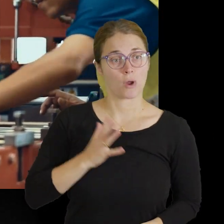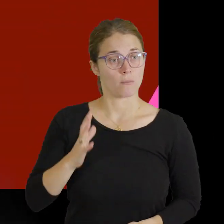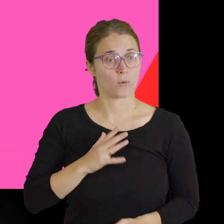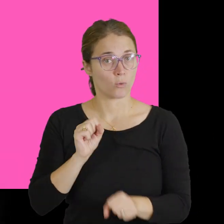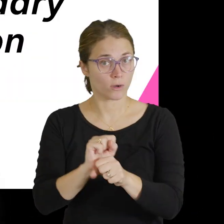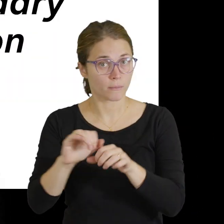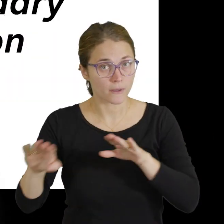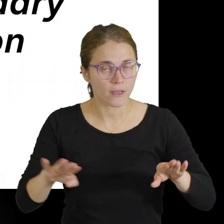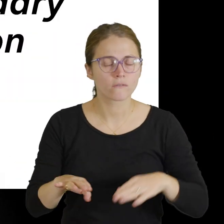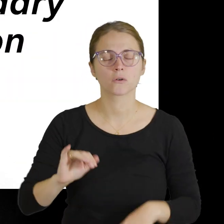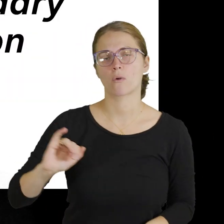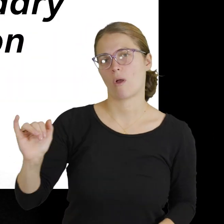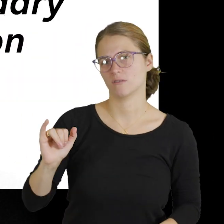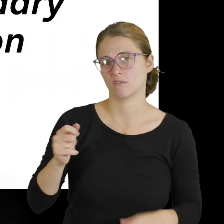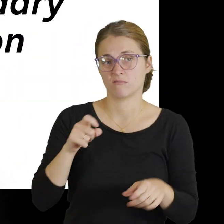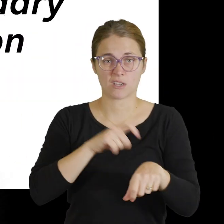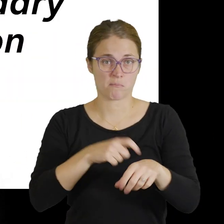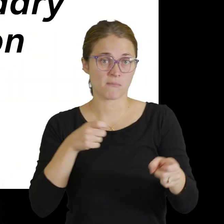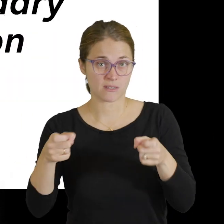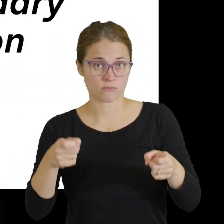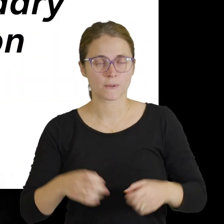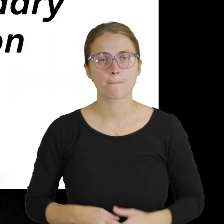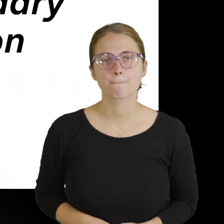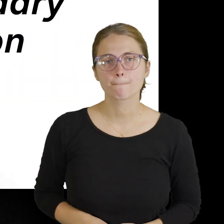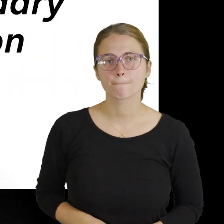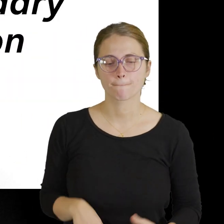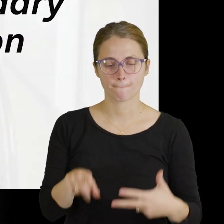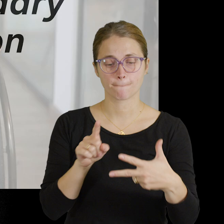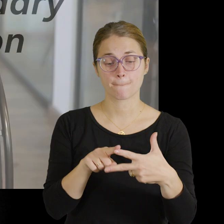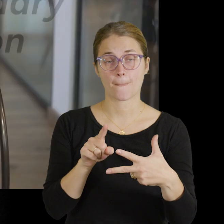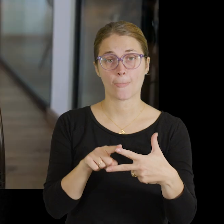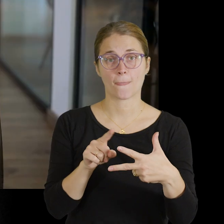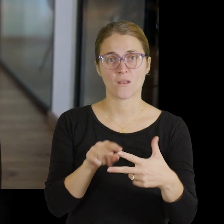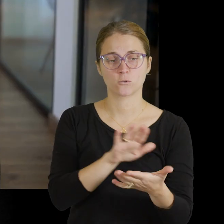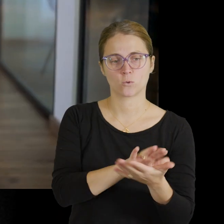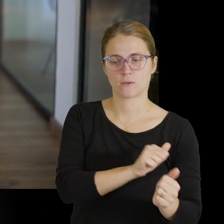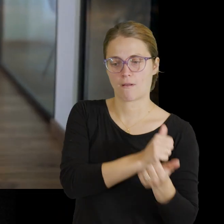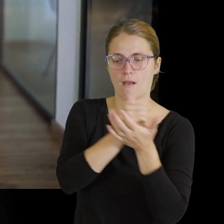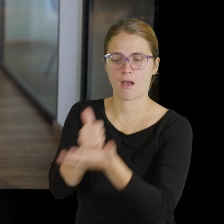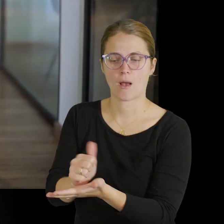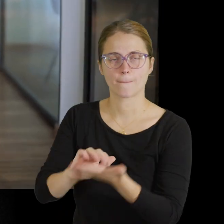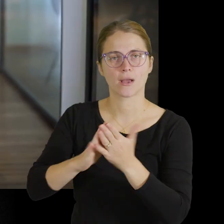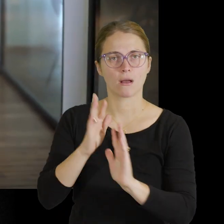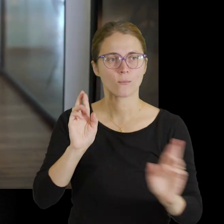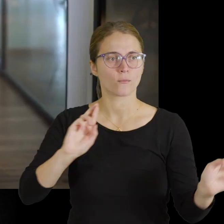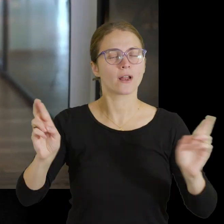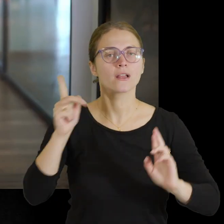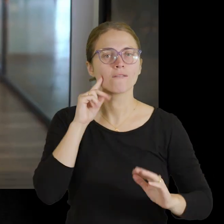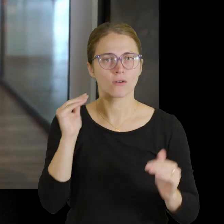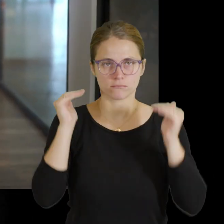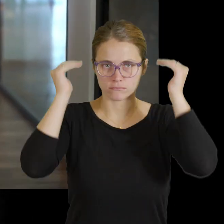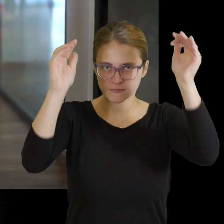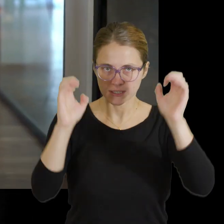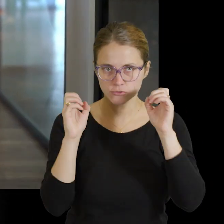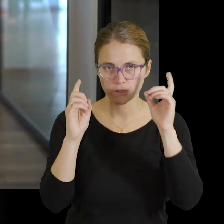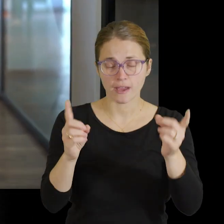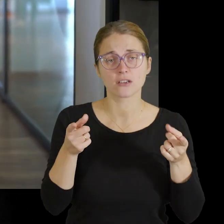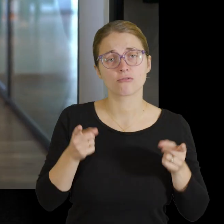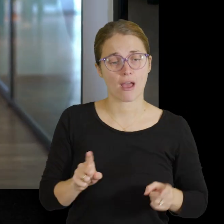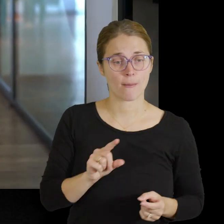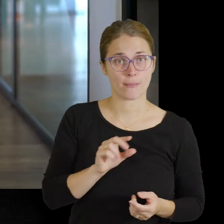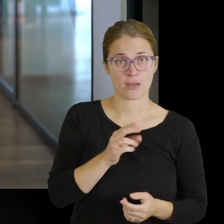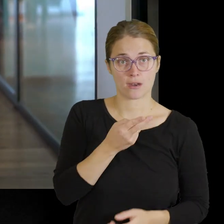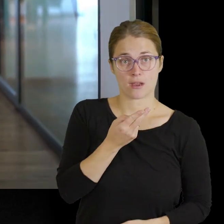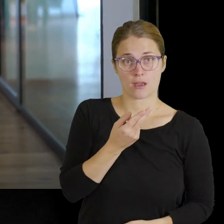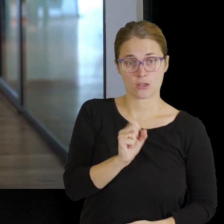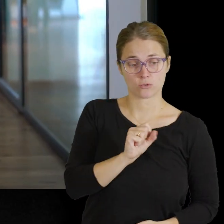management. Schools can also get students ready for post-secondary education. This is education that happens after the student